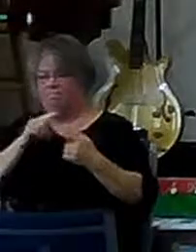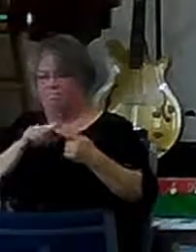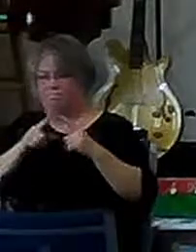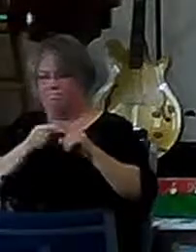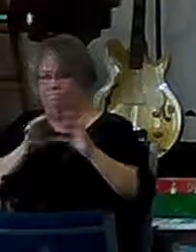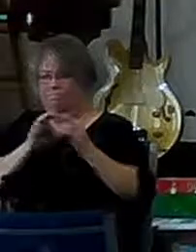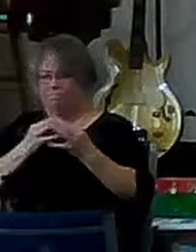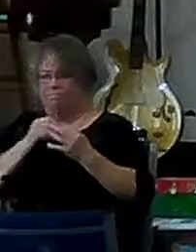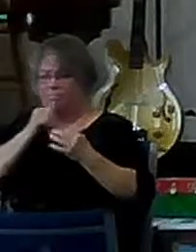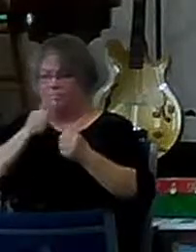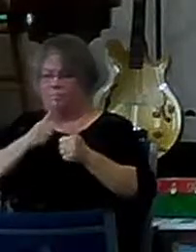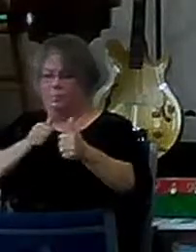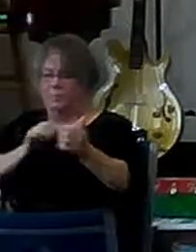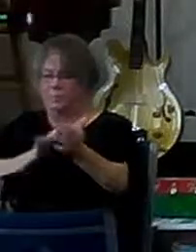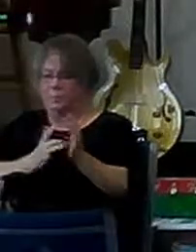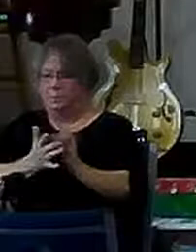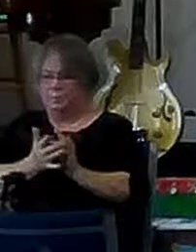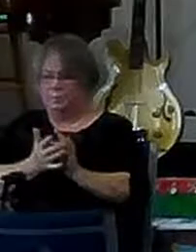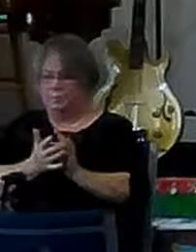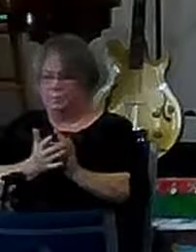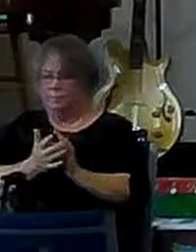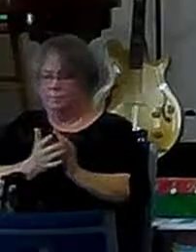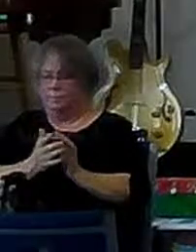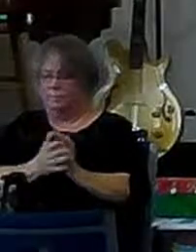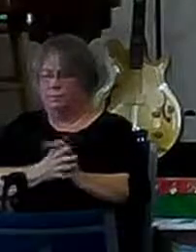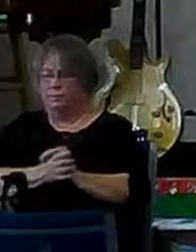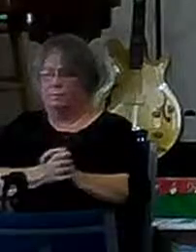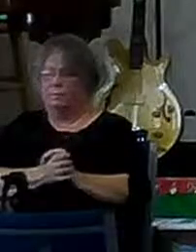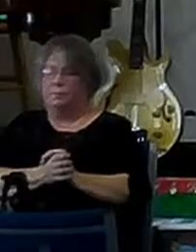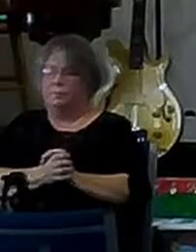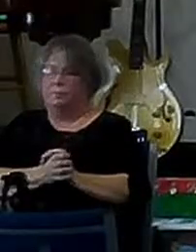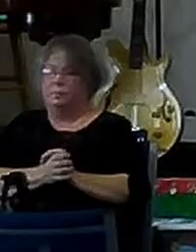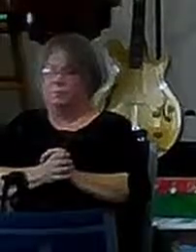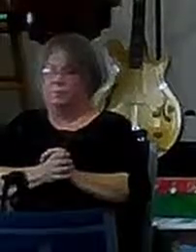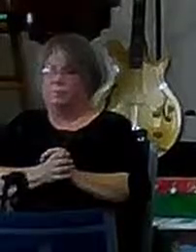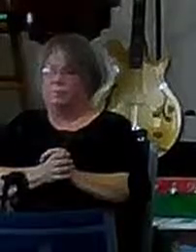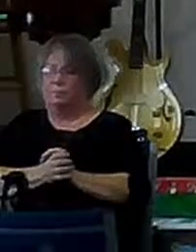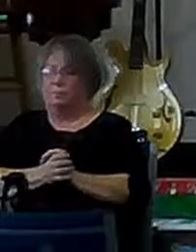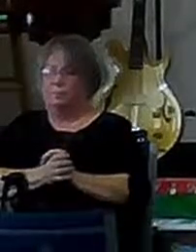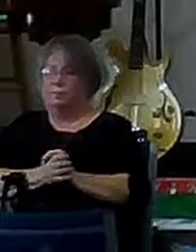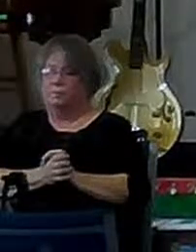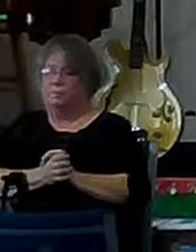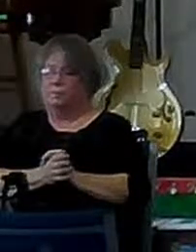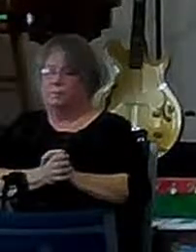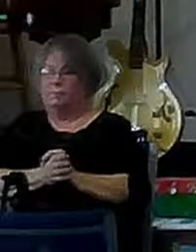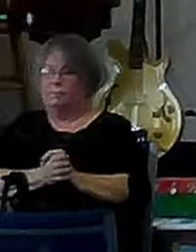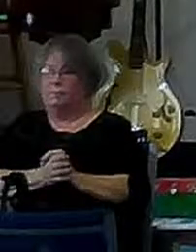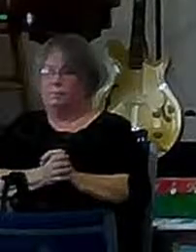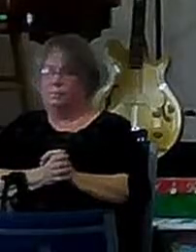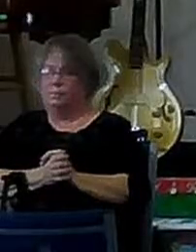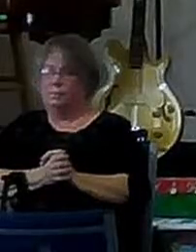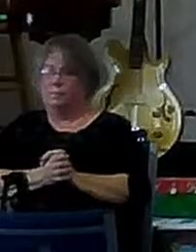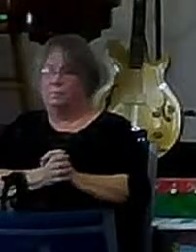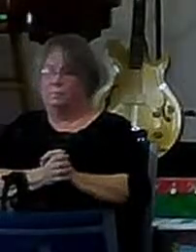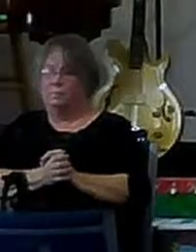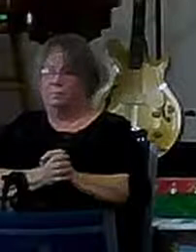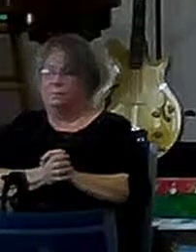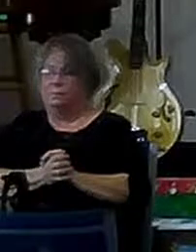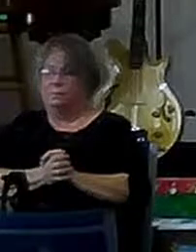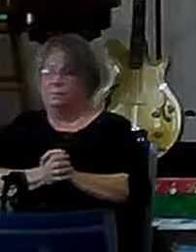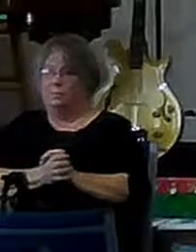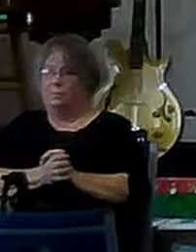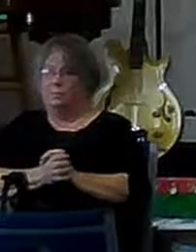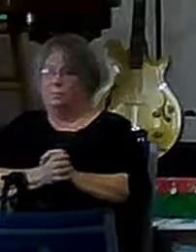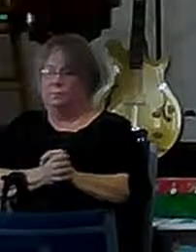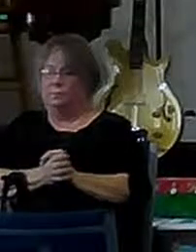English. But the word is used quite frequently in the Old Testament in the